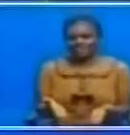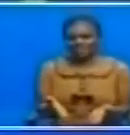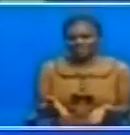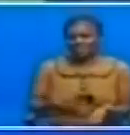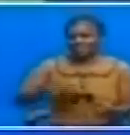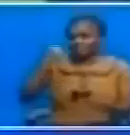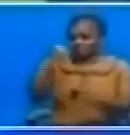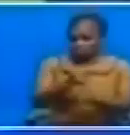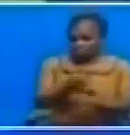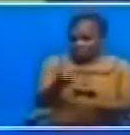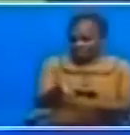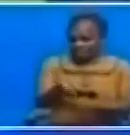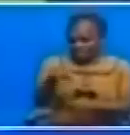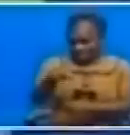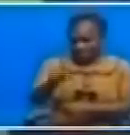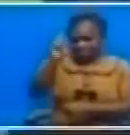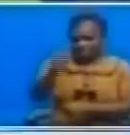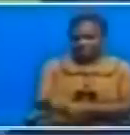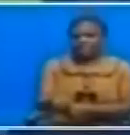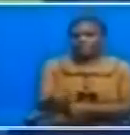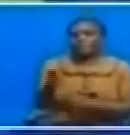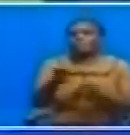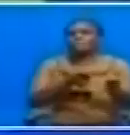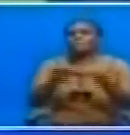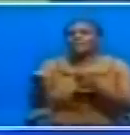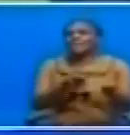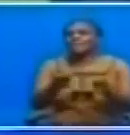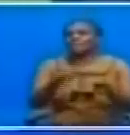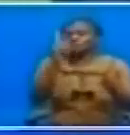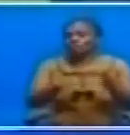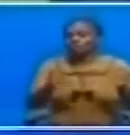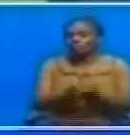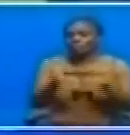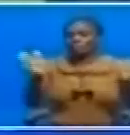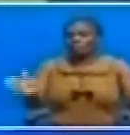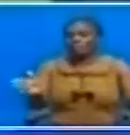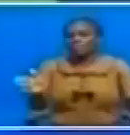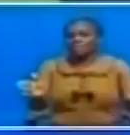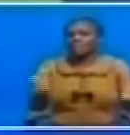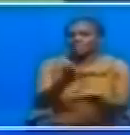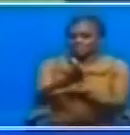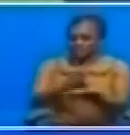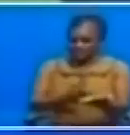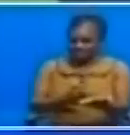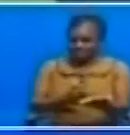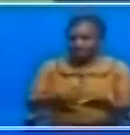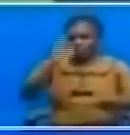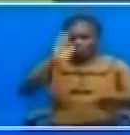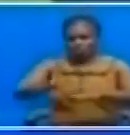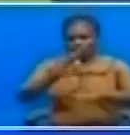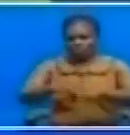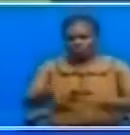To do that, however, we must manage the public sector in an affordable